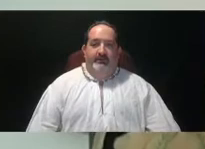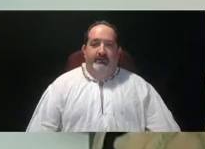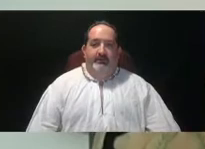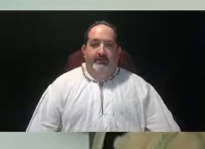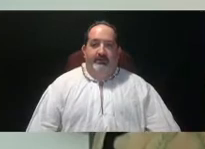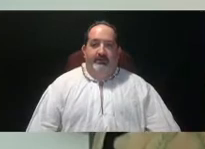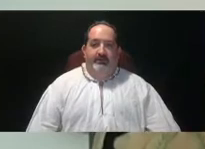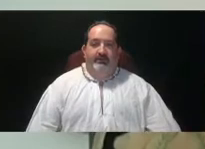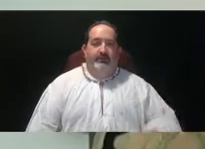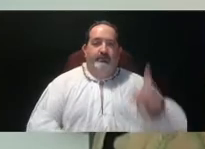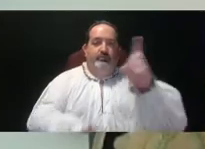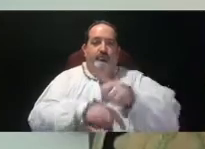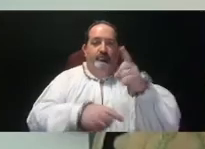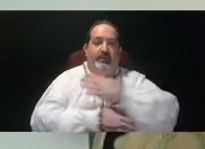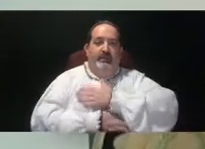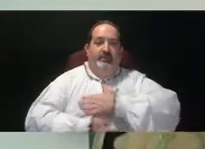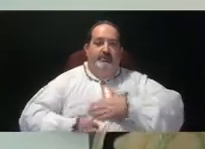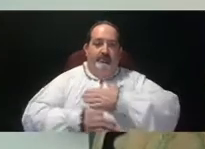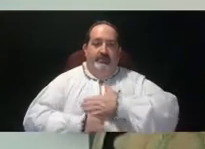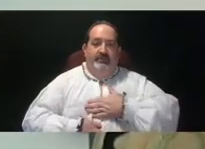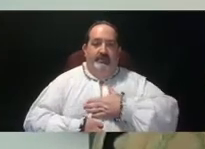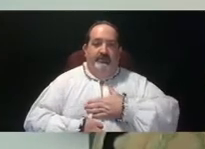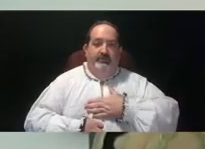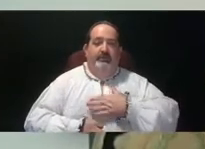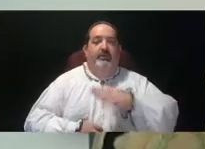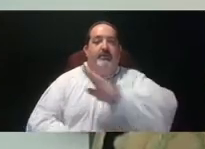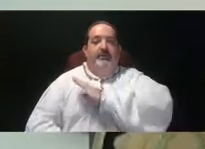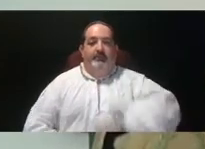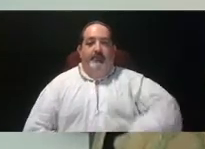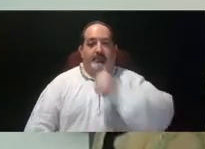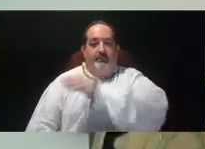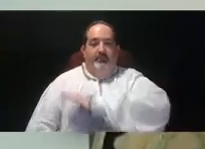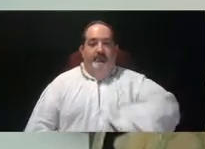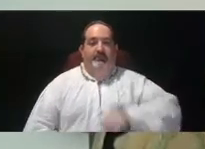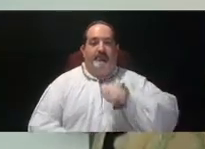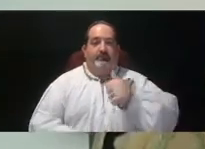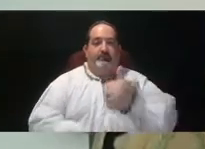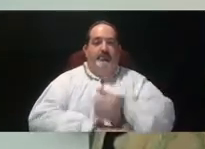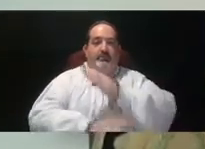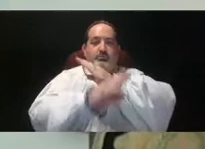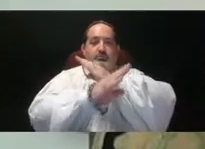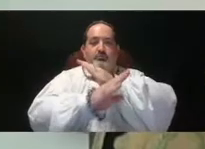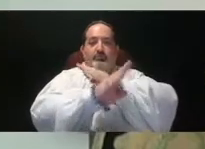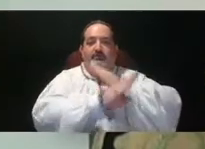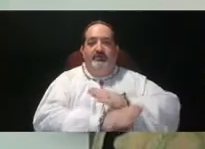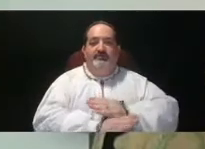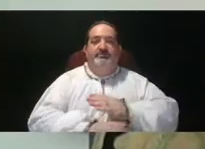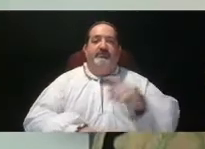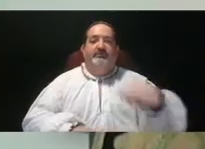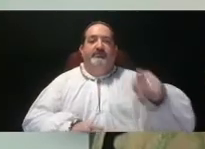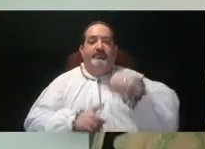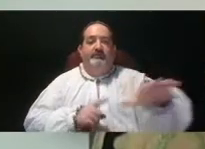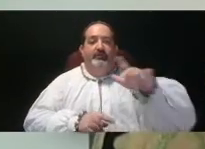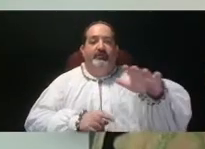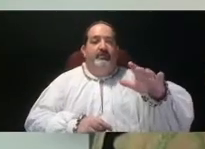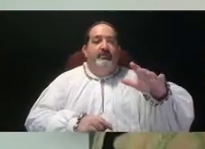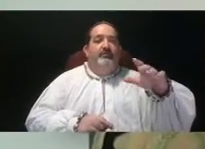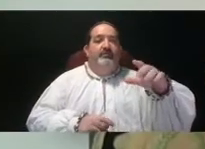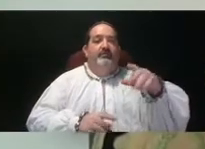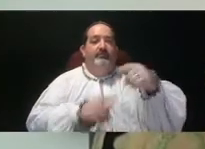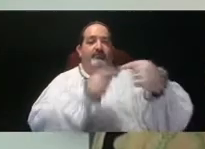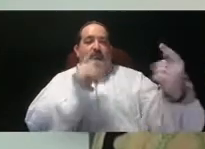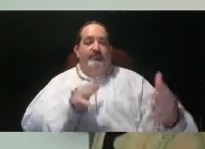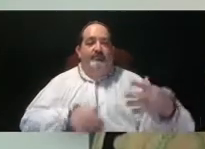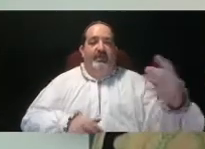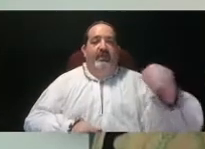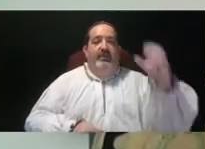It is both the duty and the pleasure of the Baron and Baroness to ensure the protection of their subjects from foes, foul weather, and the fierce son of